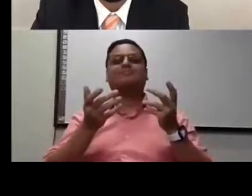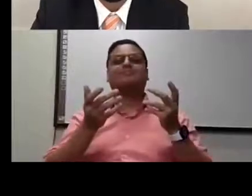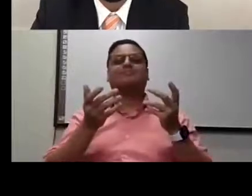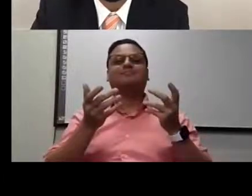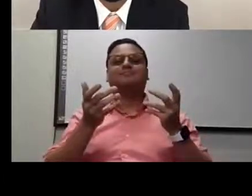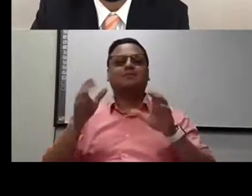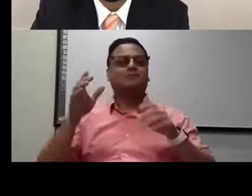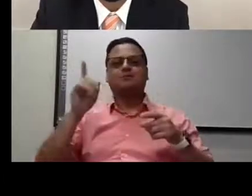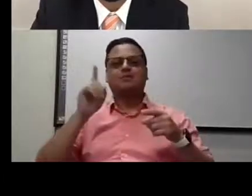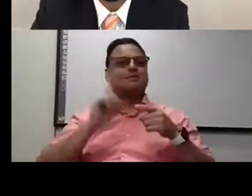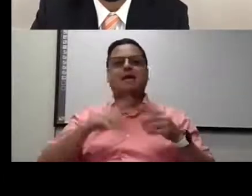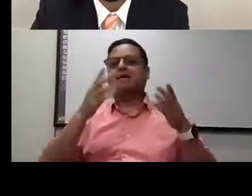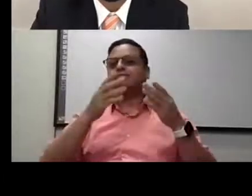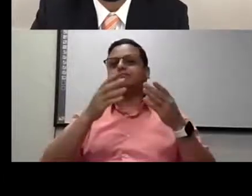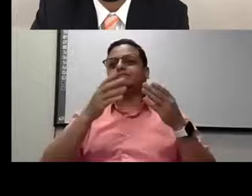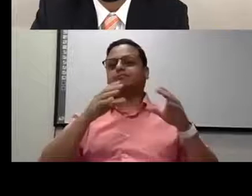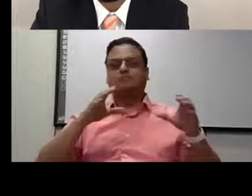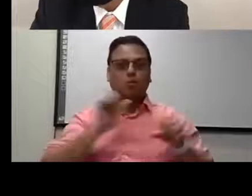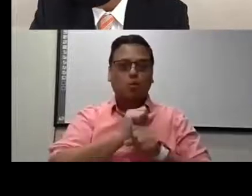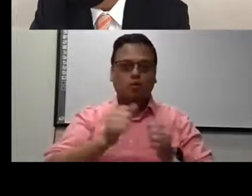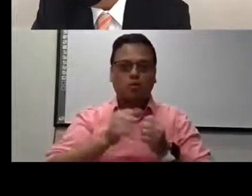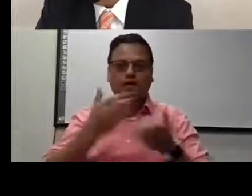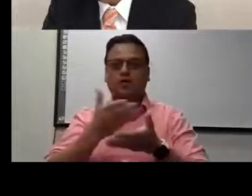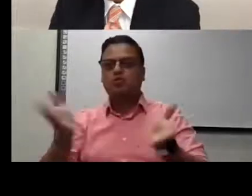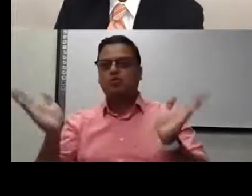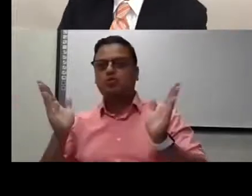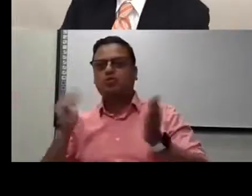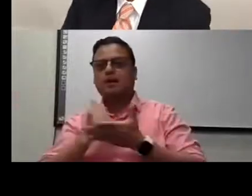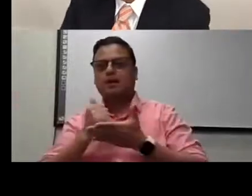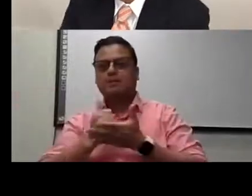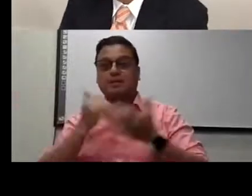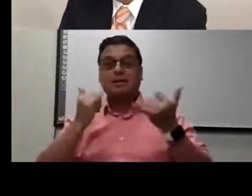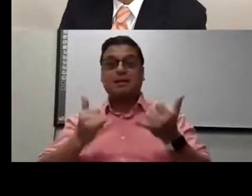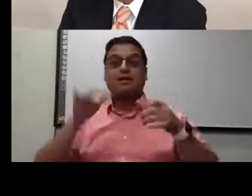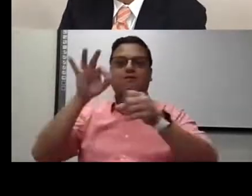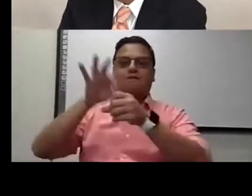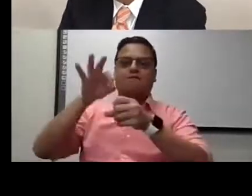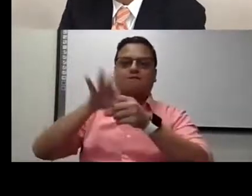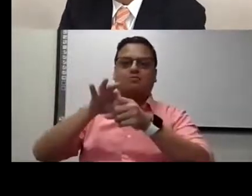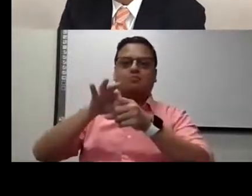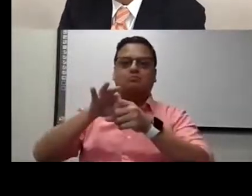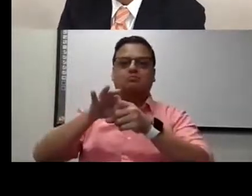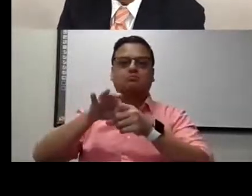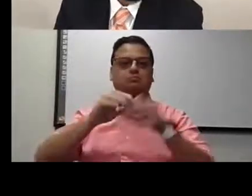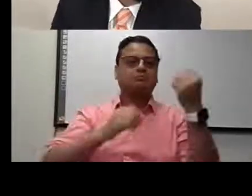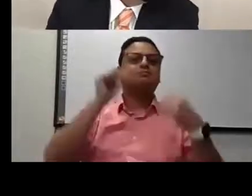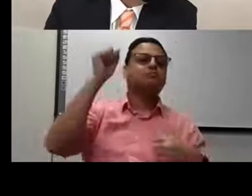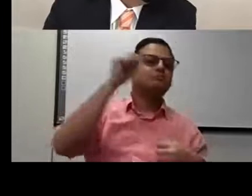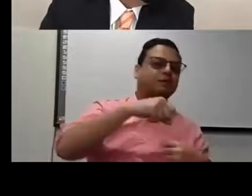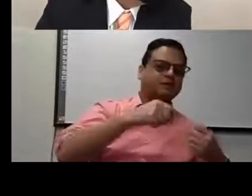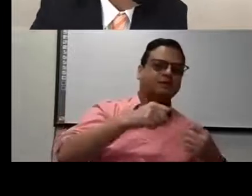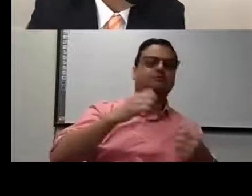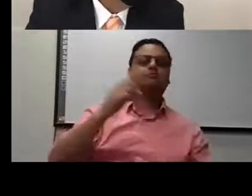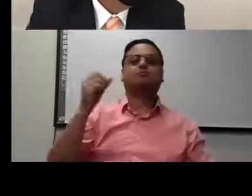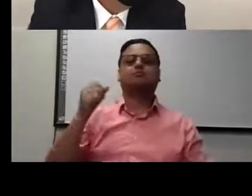have done anything without all of your help. So with that, I will call in for the vote. Trustee Corzo, Yes.